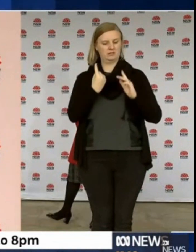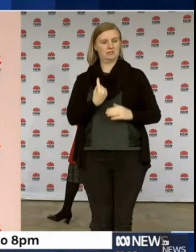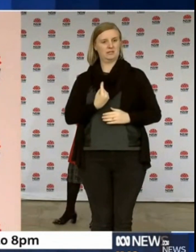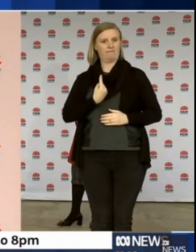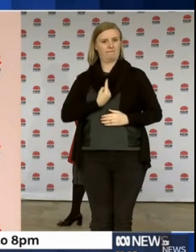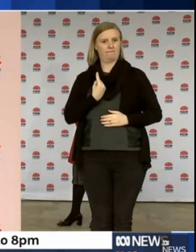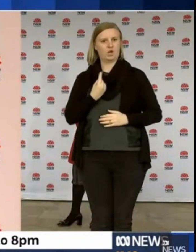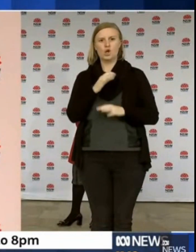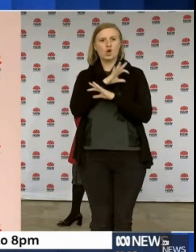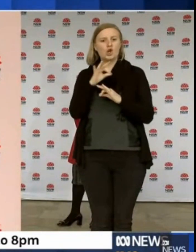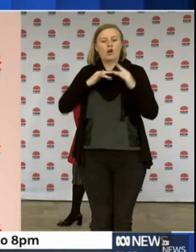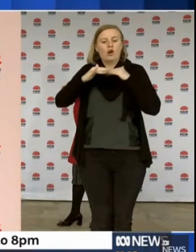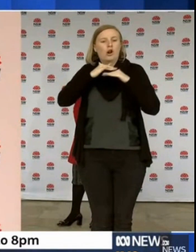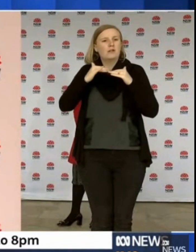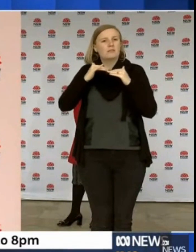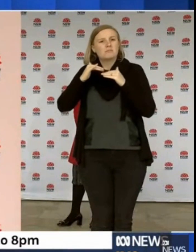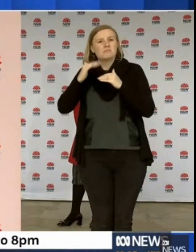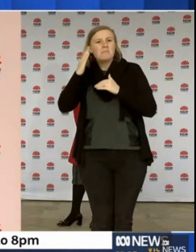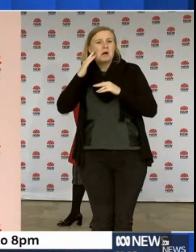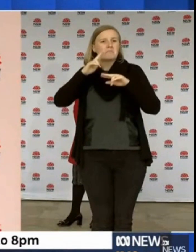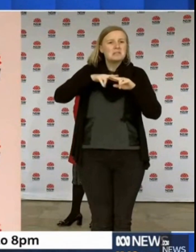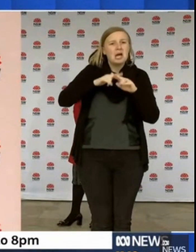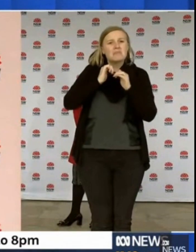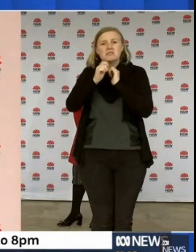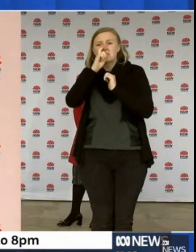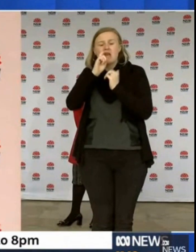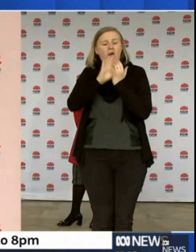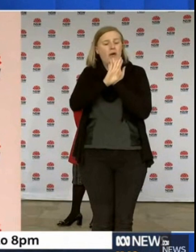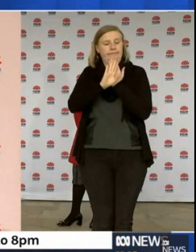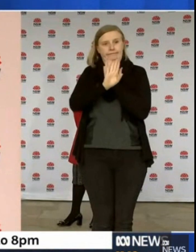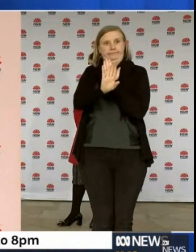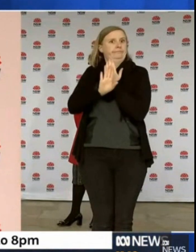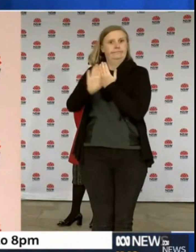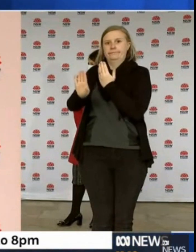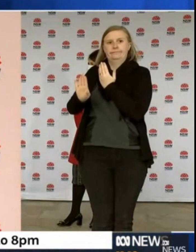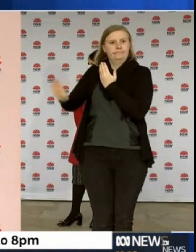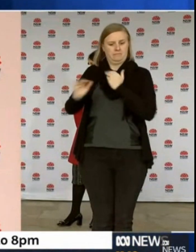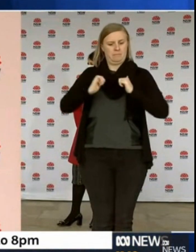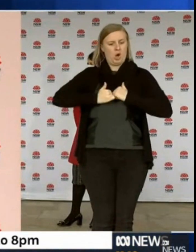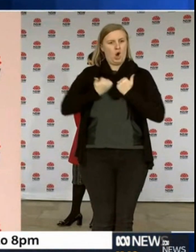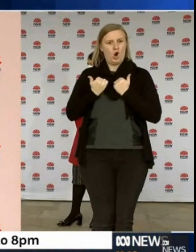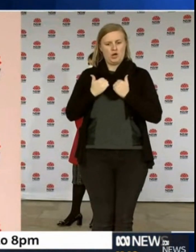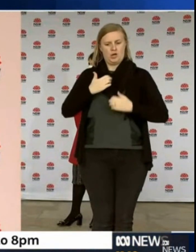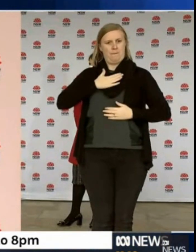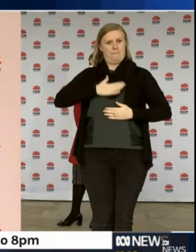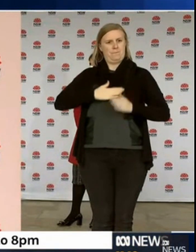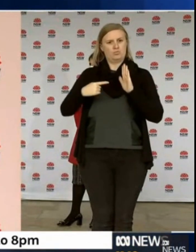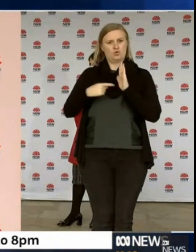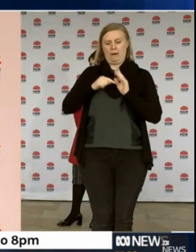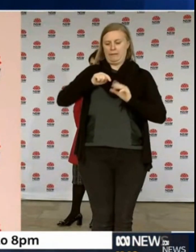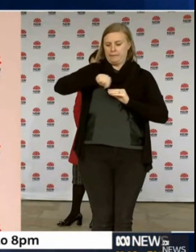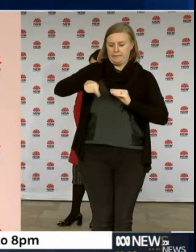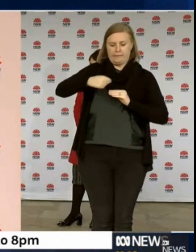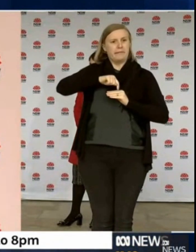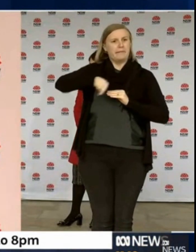that where possible, you've got a separate bathroom, you wear a mask if you're transiting through any shared areas. In